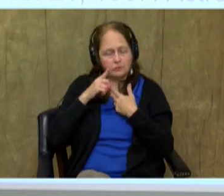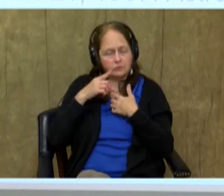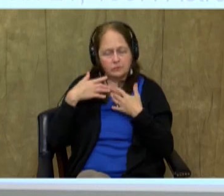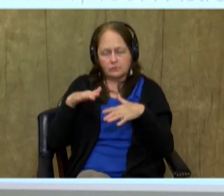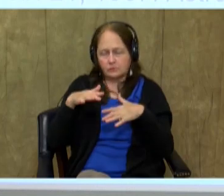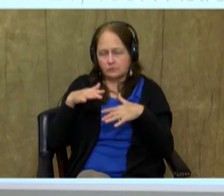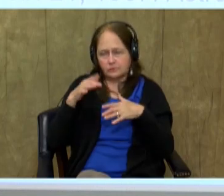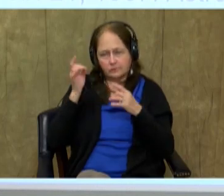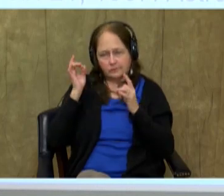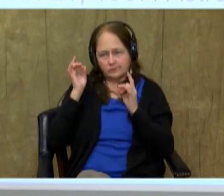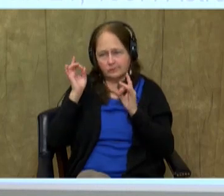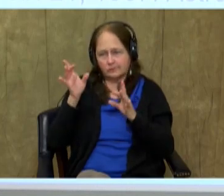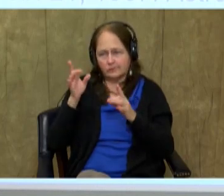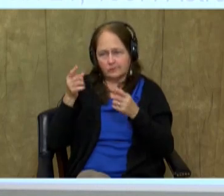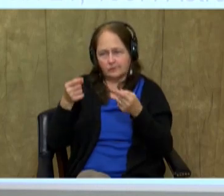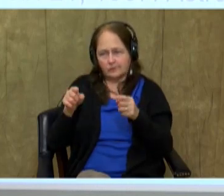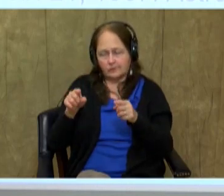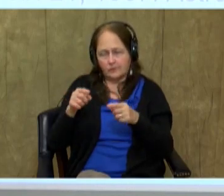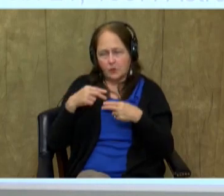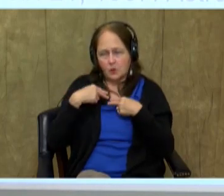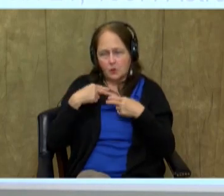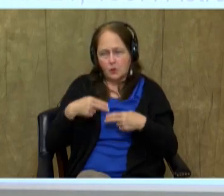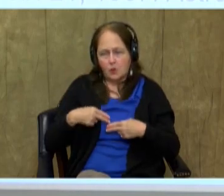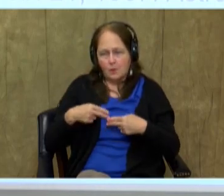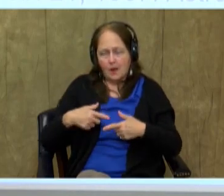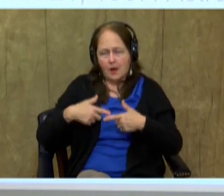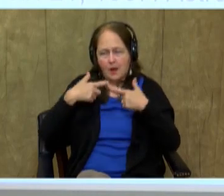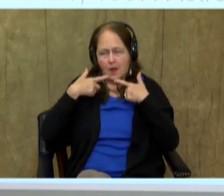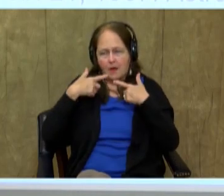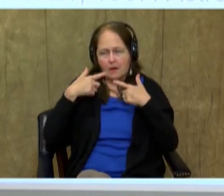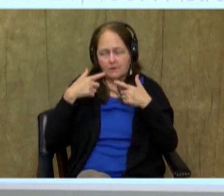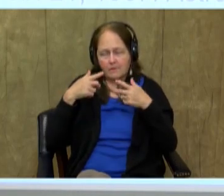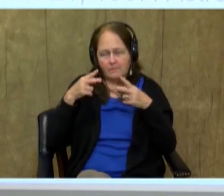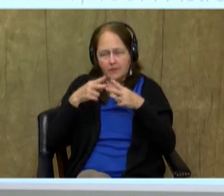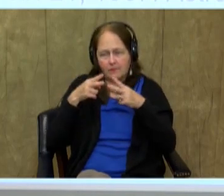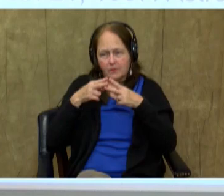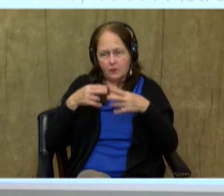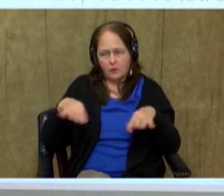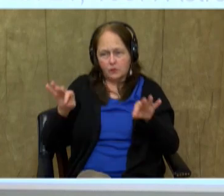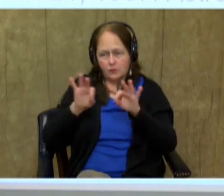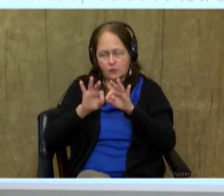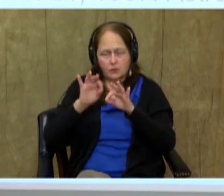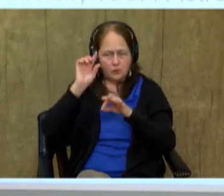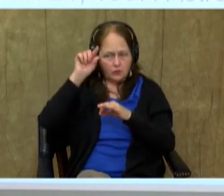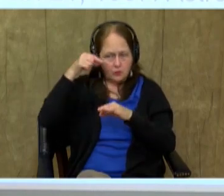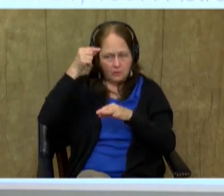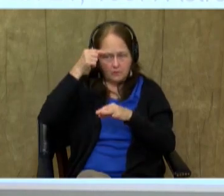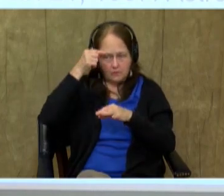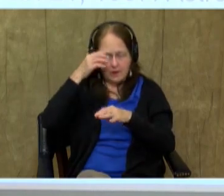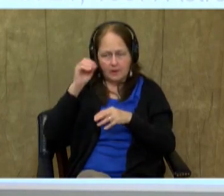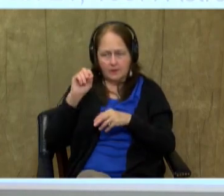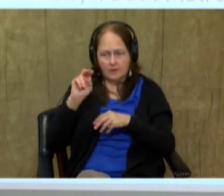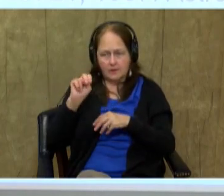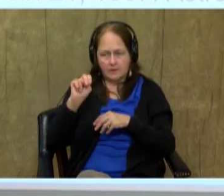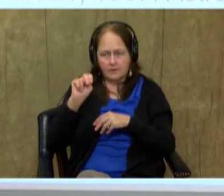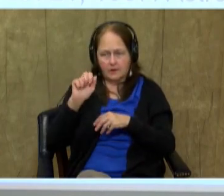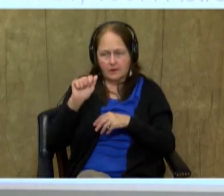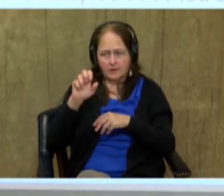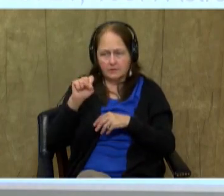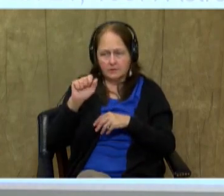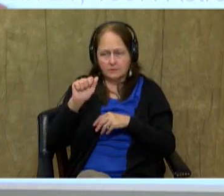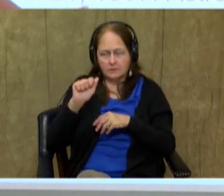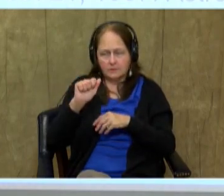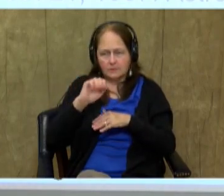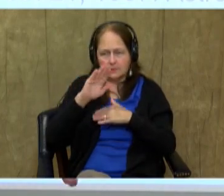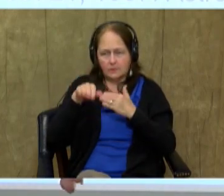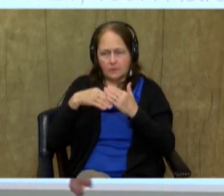program. Human life is very important to all Americans, especially our government and NASA. And one of the reasons why